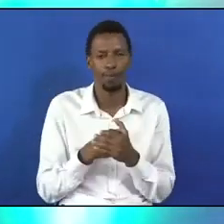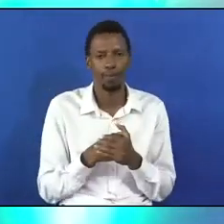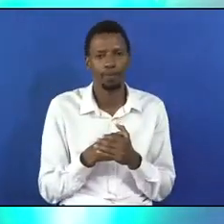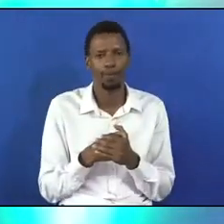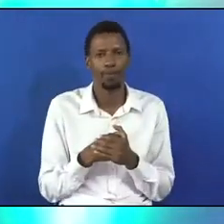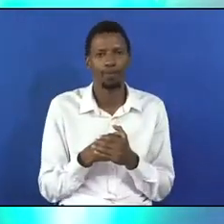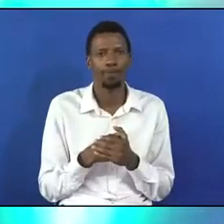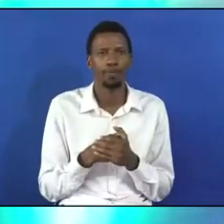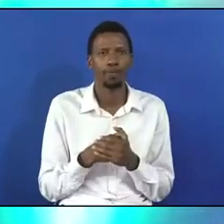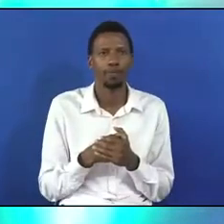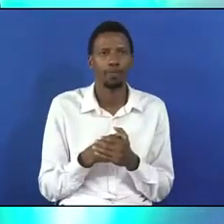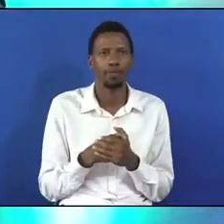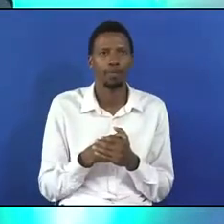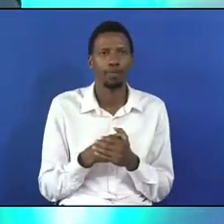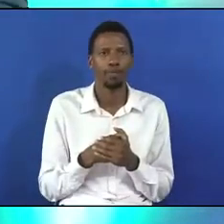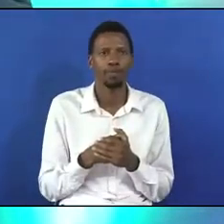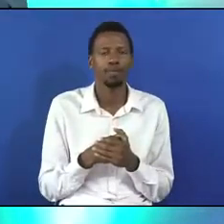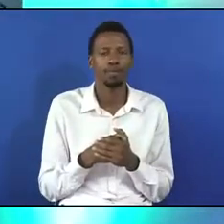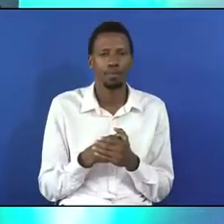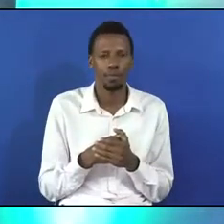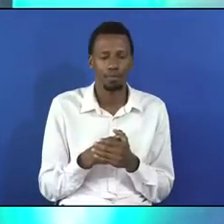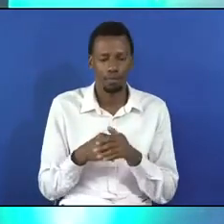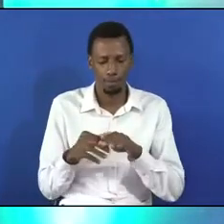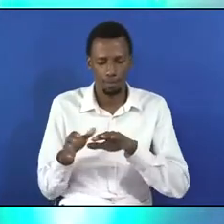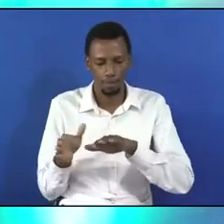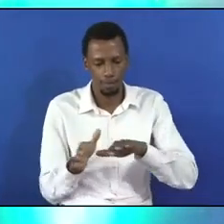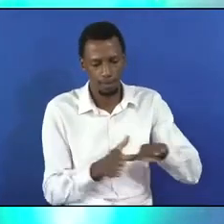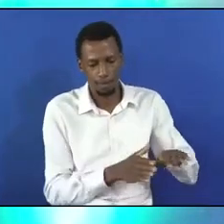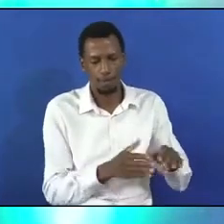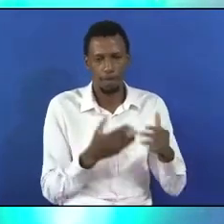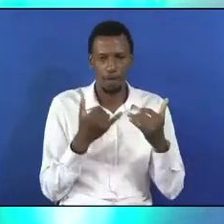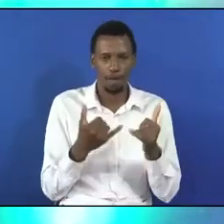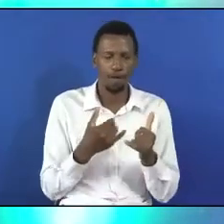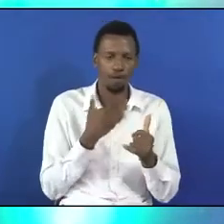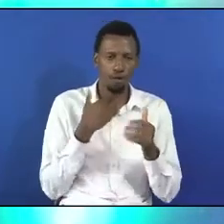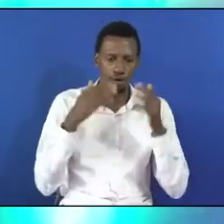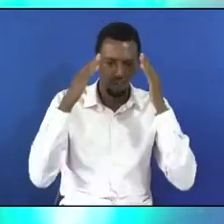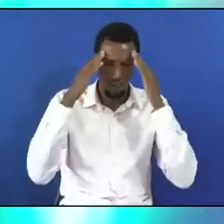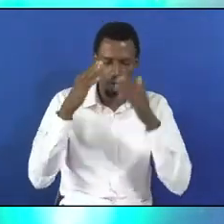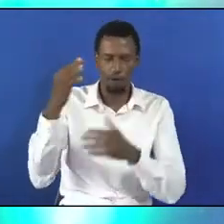And without many ado, I want to get into the word of today.